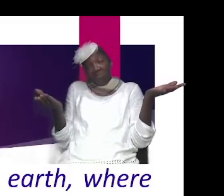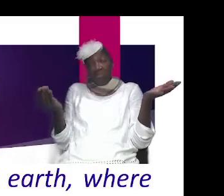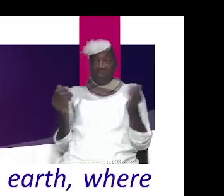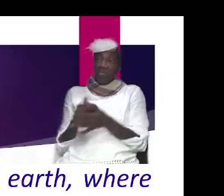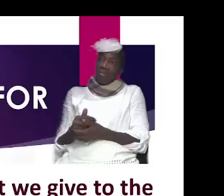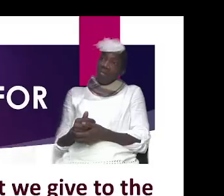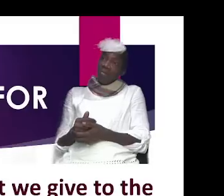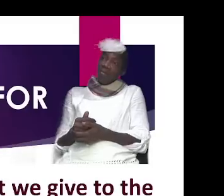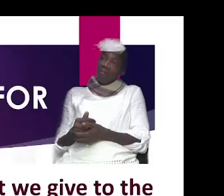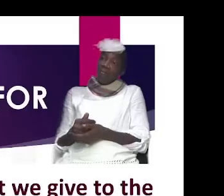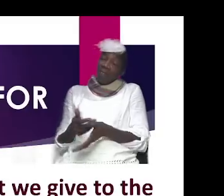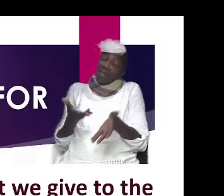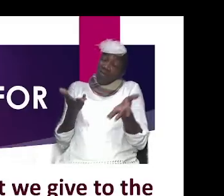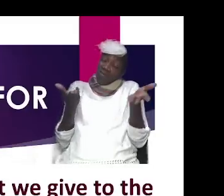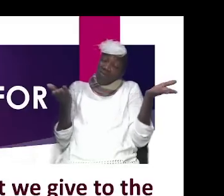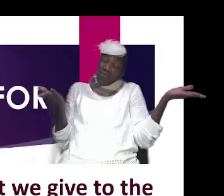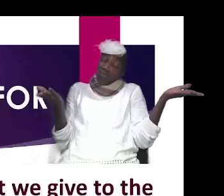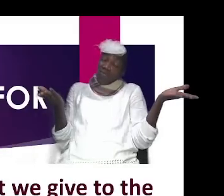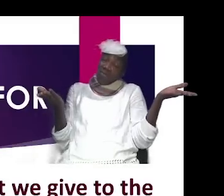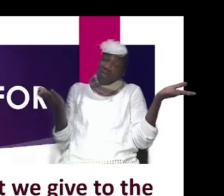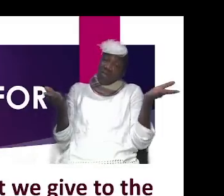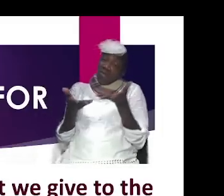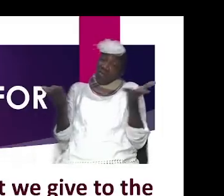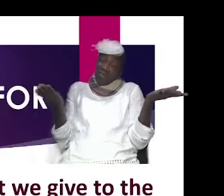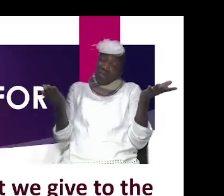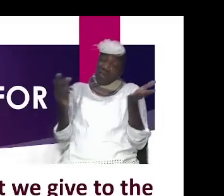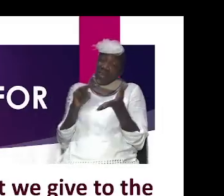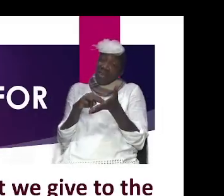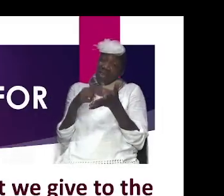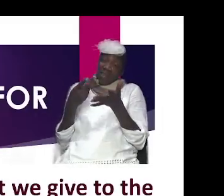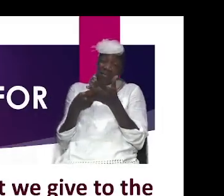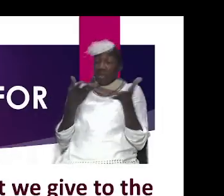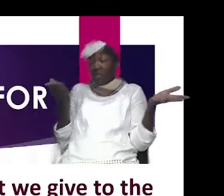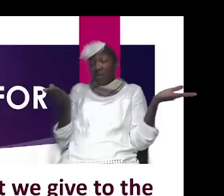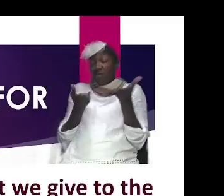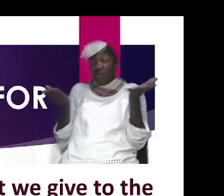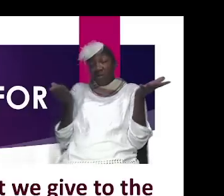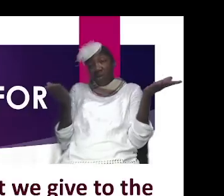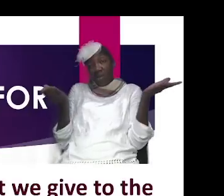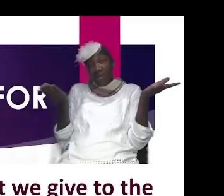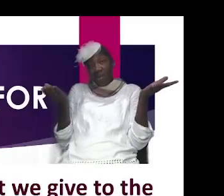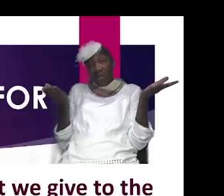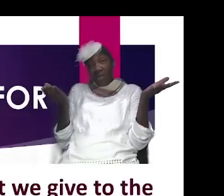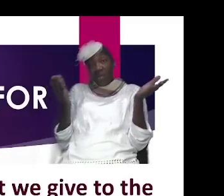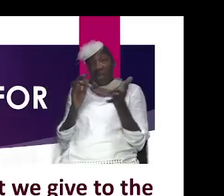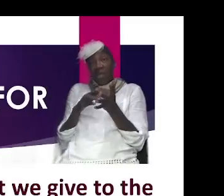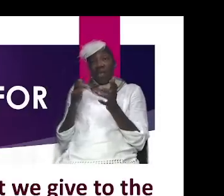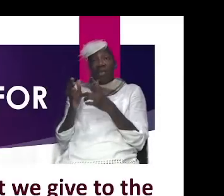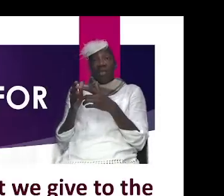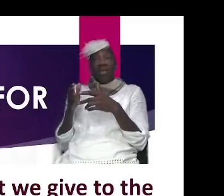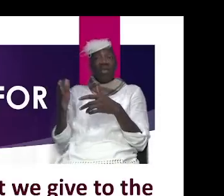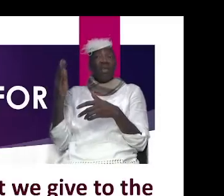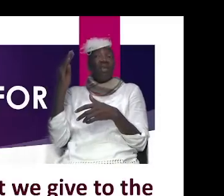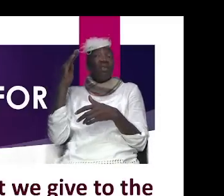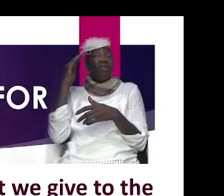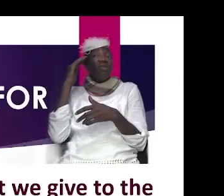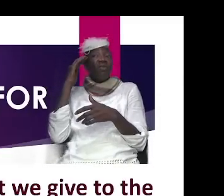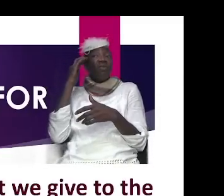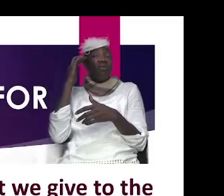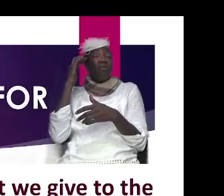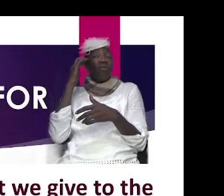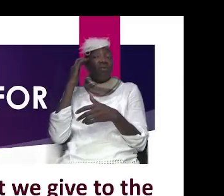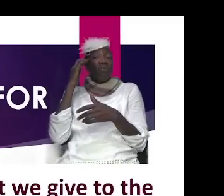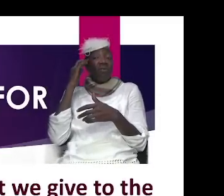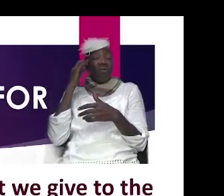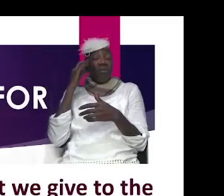What was the point that Jesus was bringing out? Because he knew. Remember, they had some bills to pay at